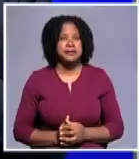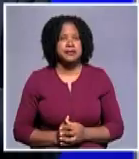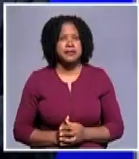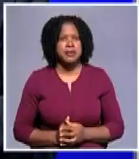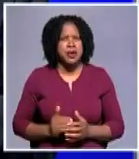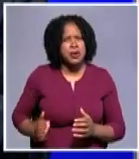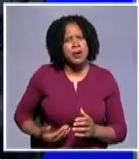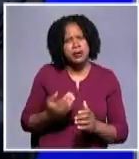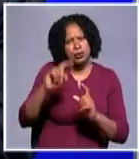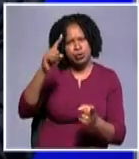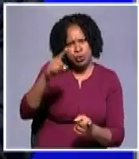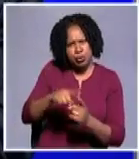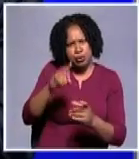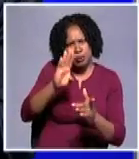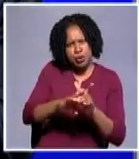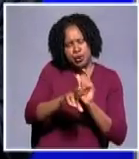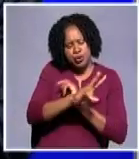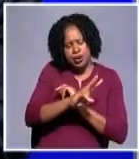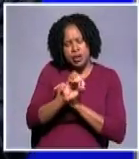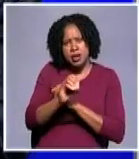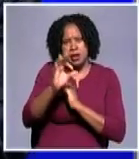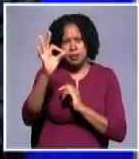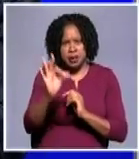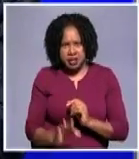by about 20%